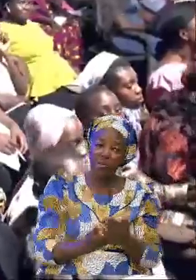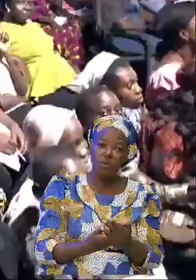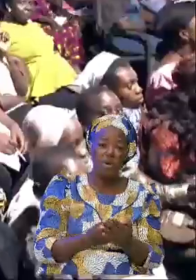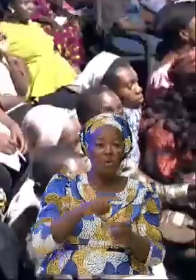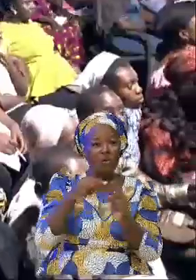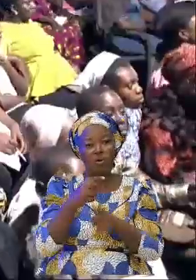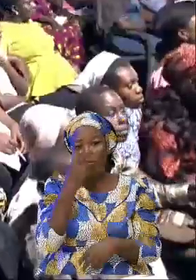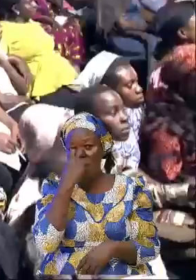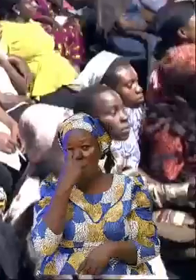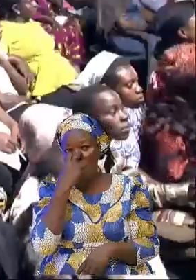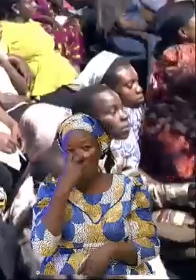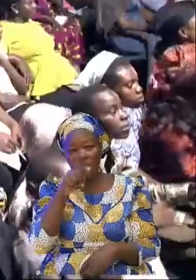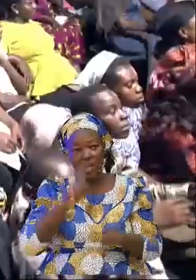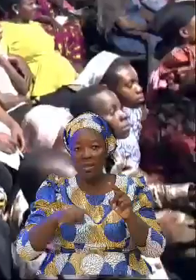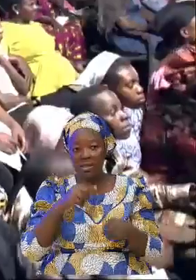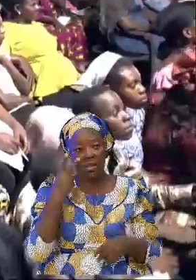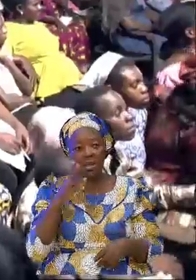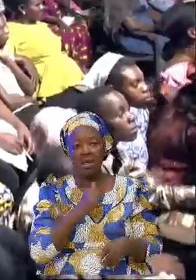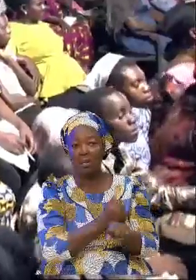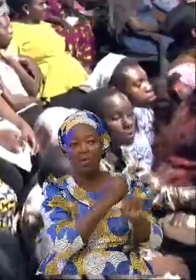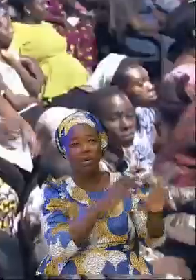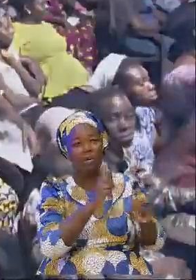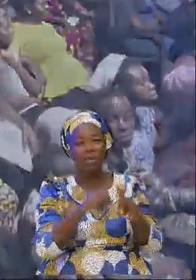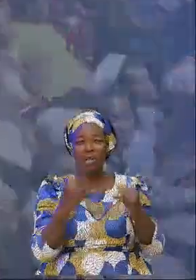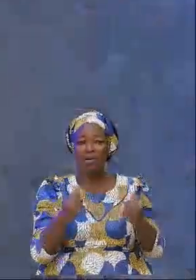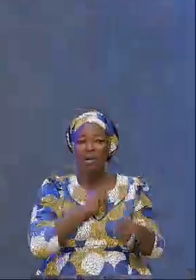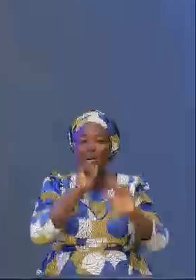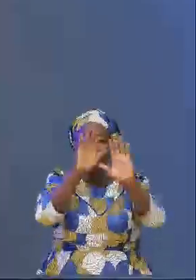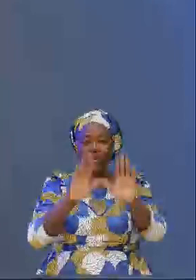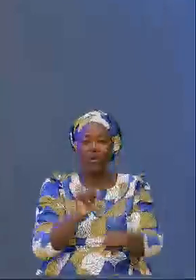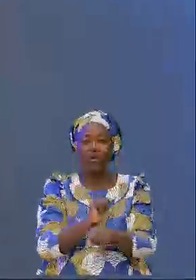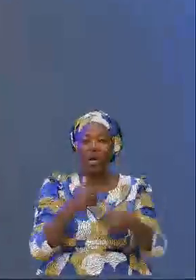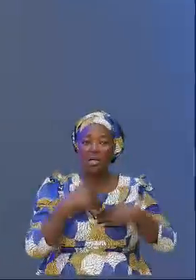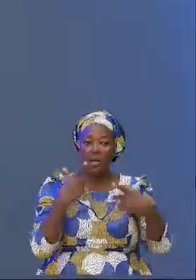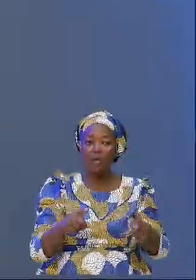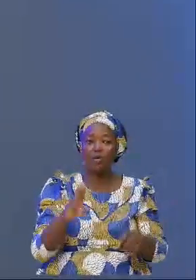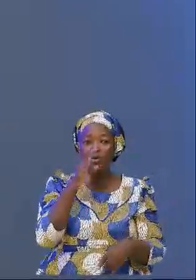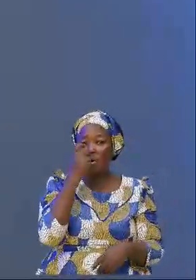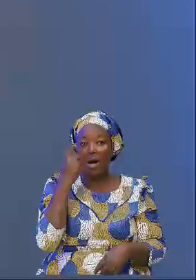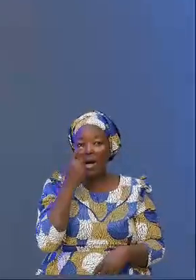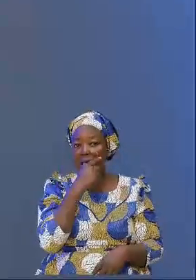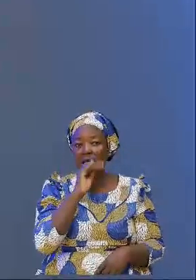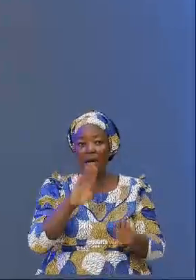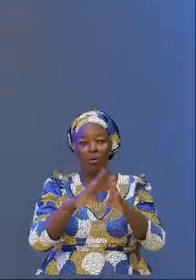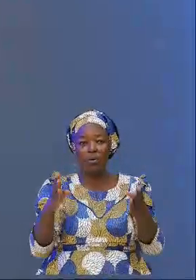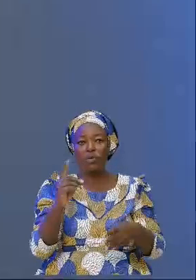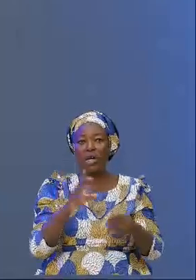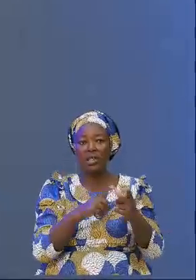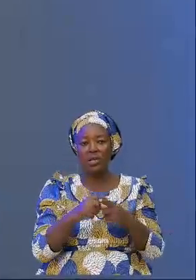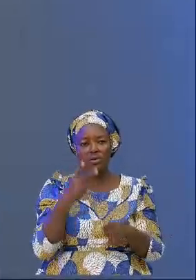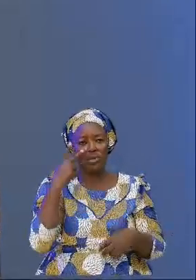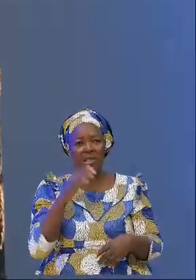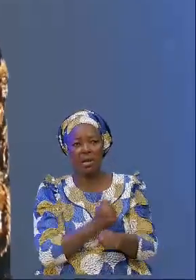is good. When you were blind, you couldn't see the mountain. Now a miracle has taken place.